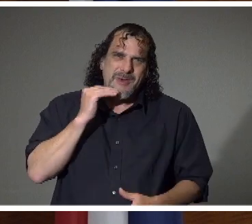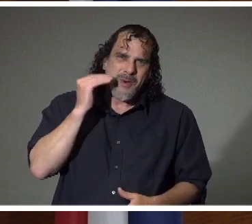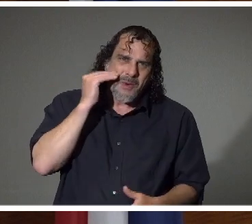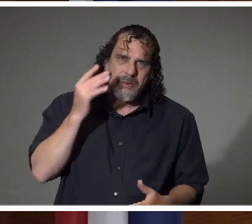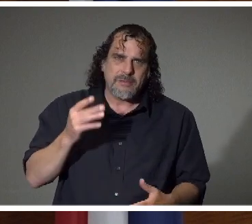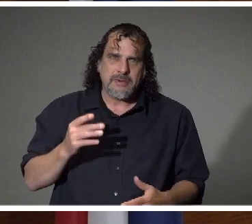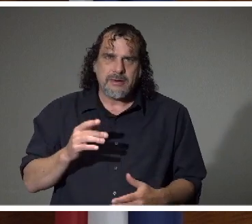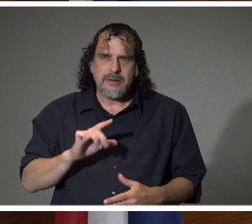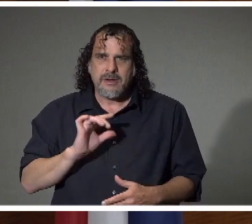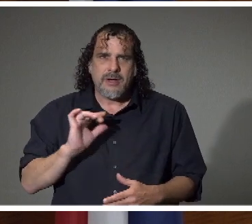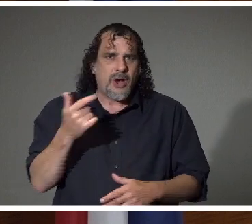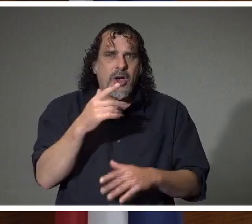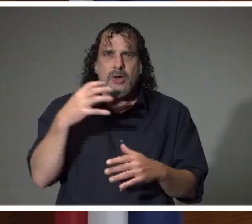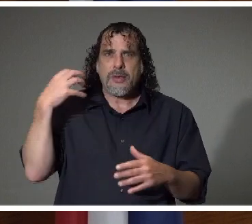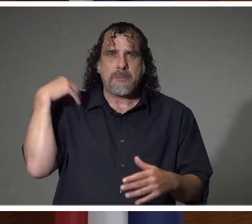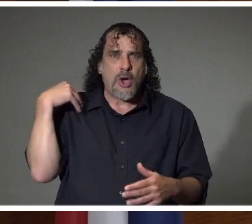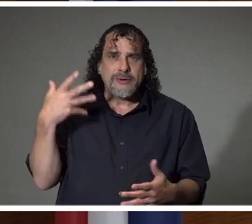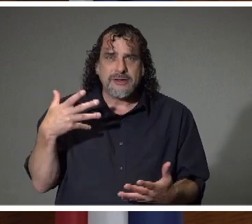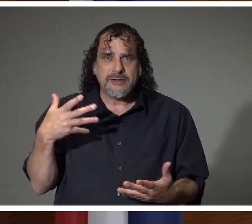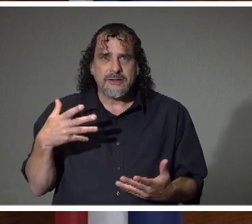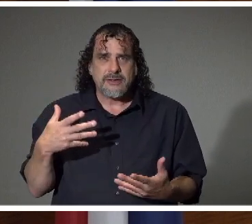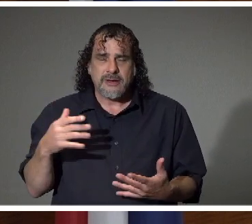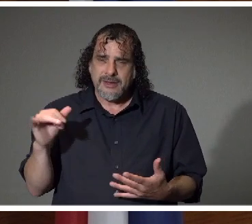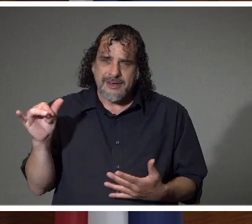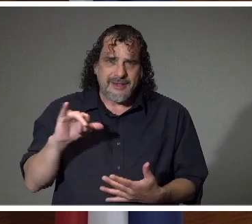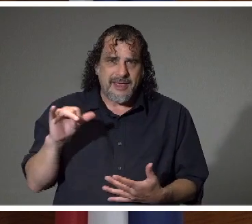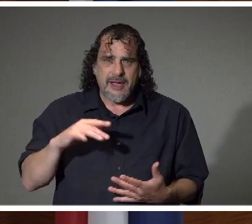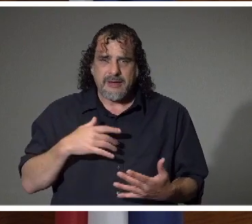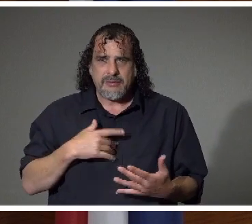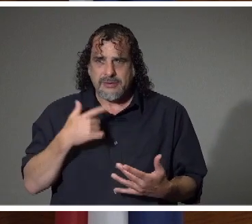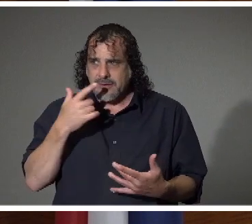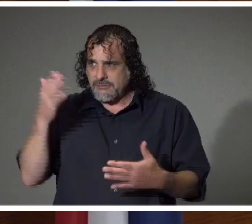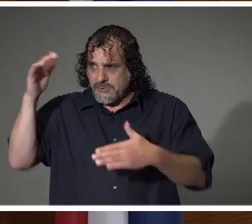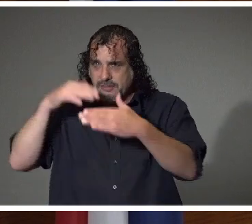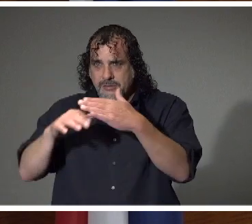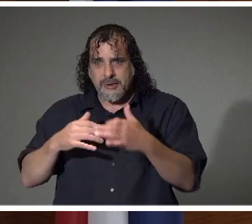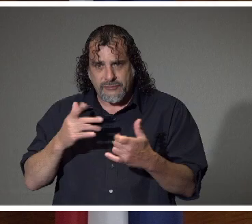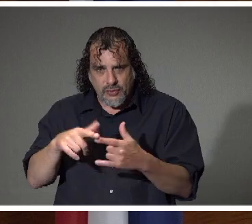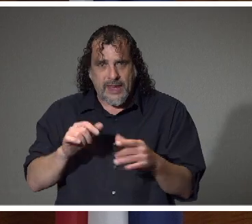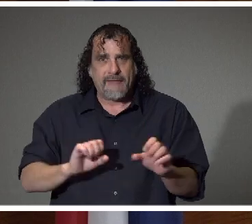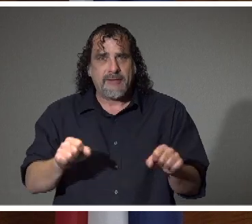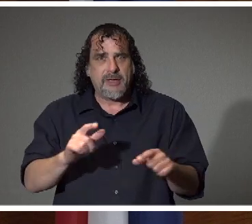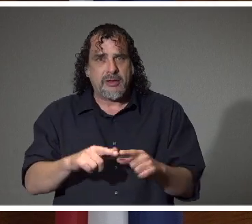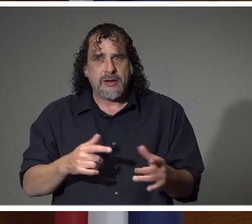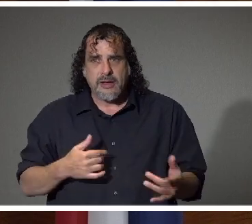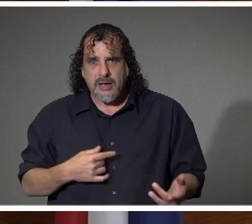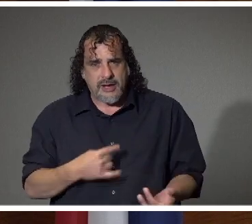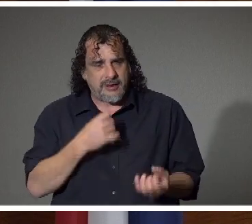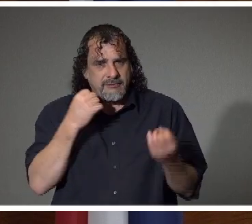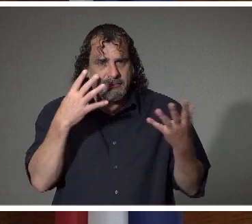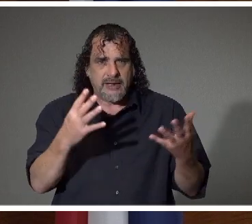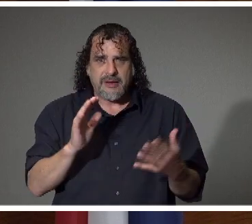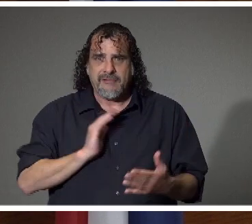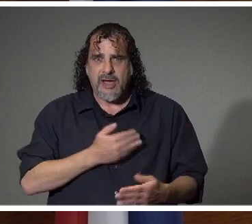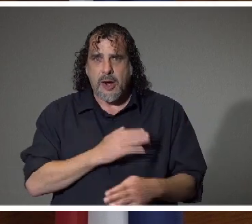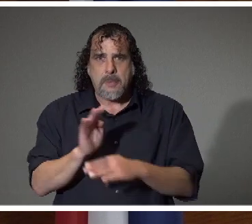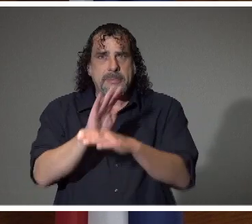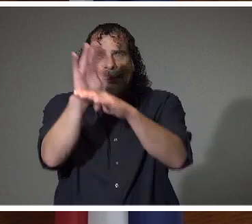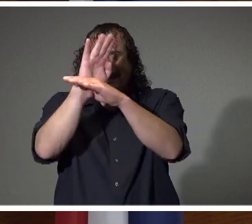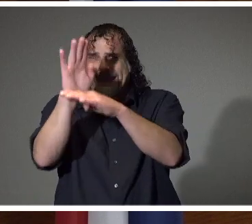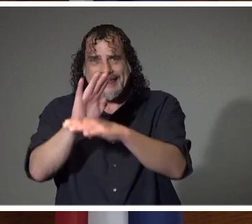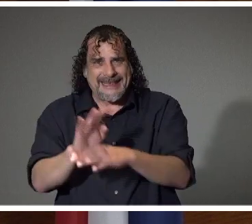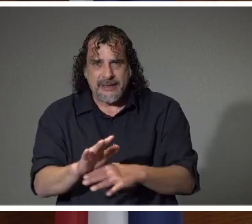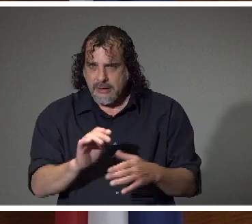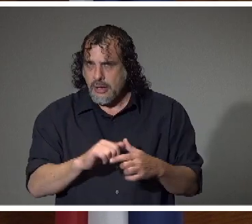our employers that can, much like we did coming into this room today, if you have the ability, and I've talked to many of our employers